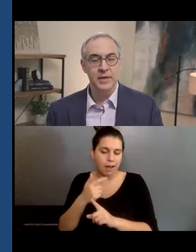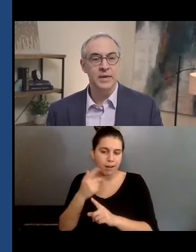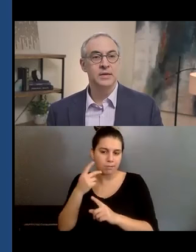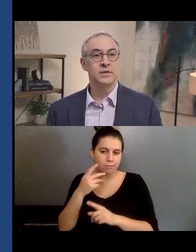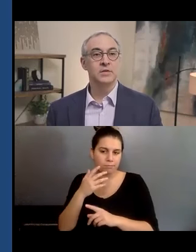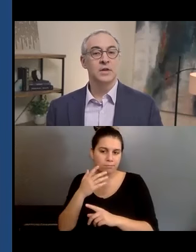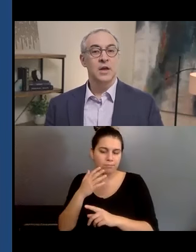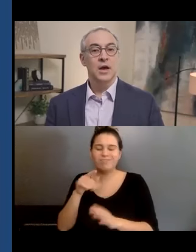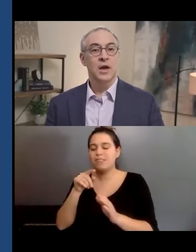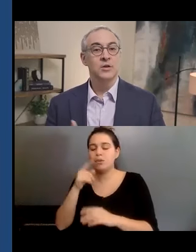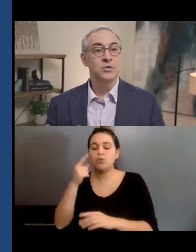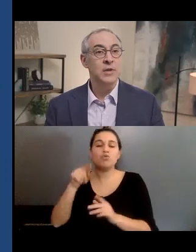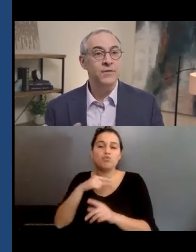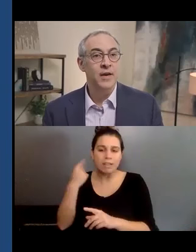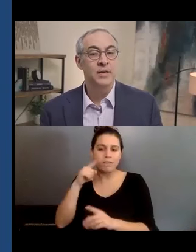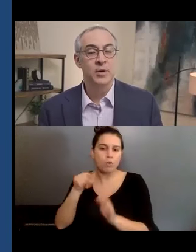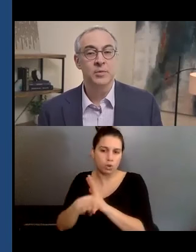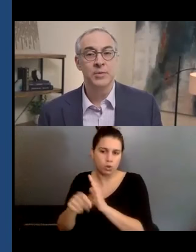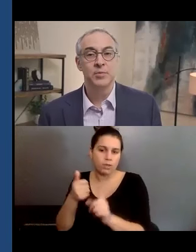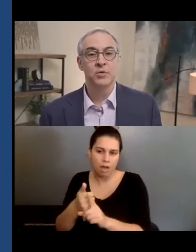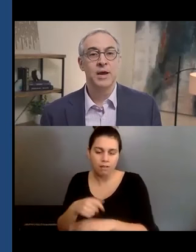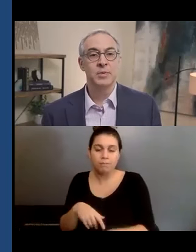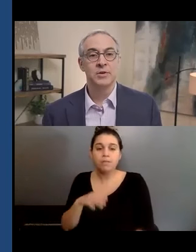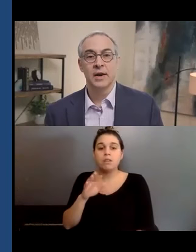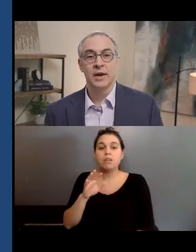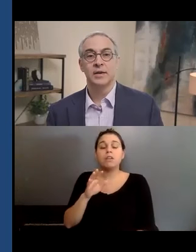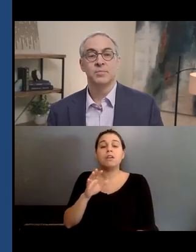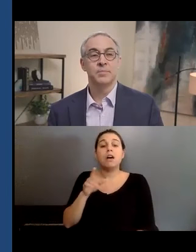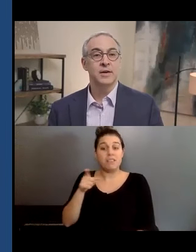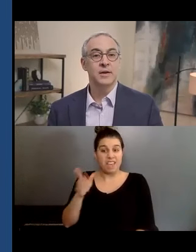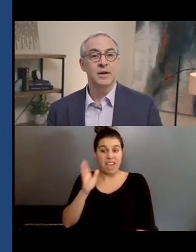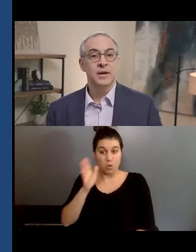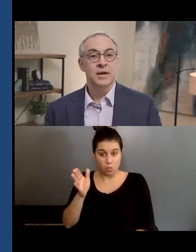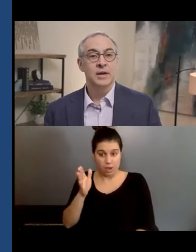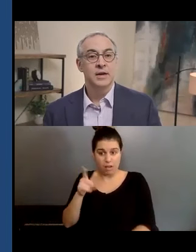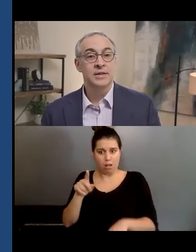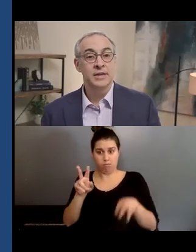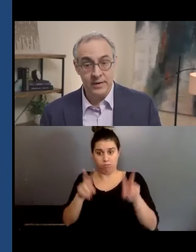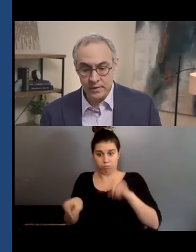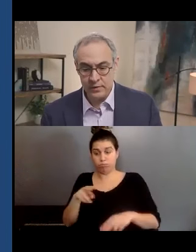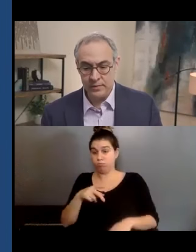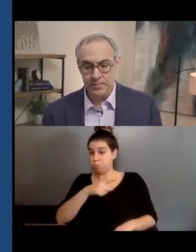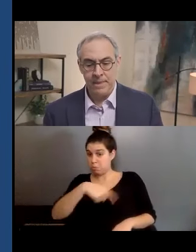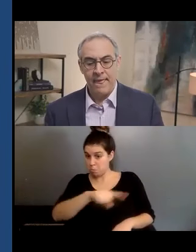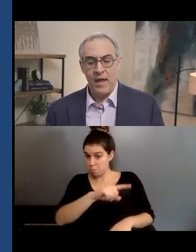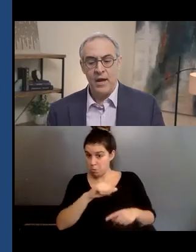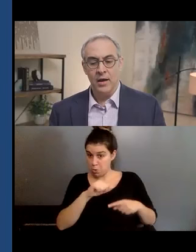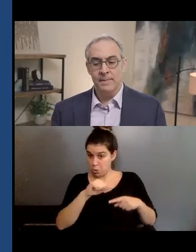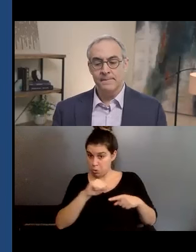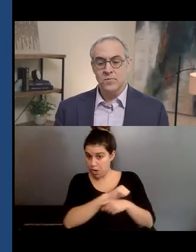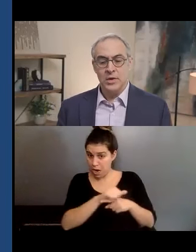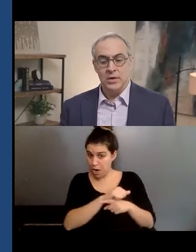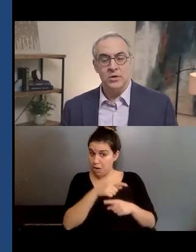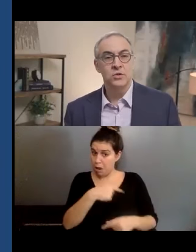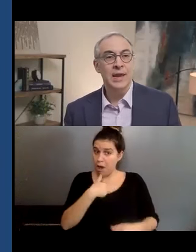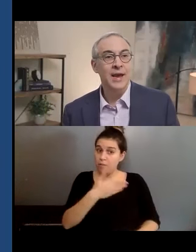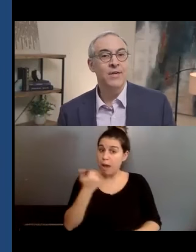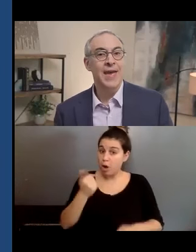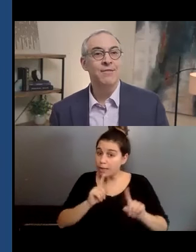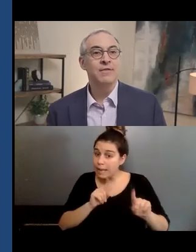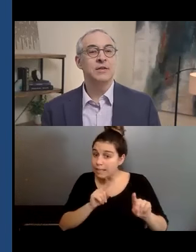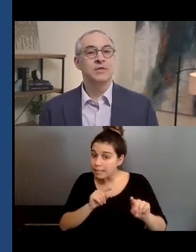for is, do they find among people who have been trained better attendance? Do